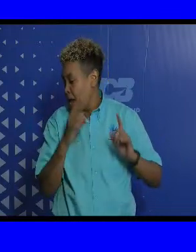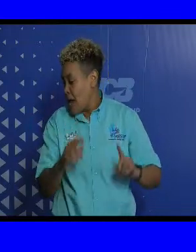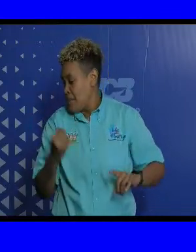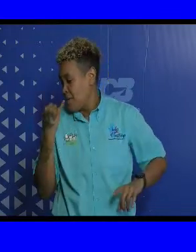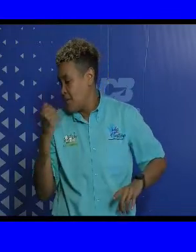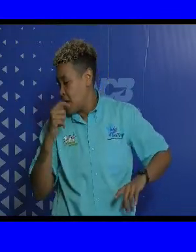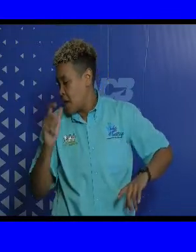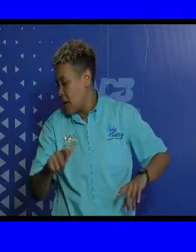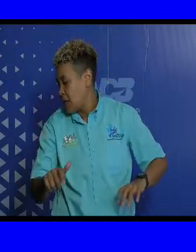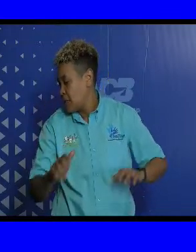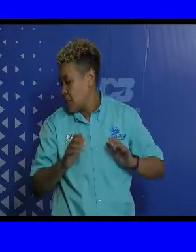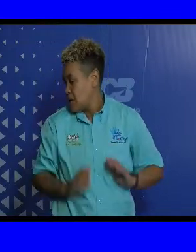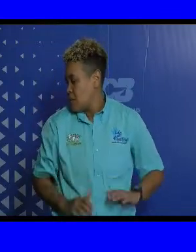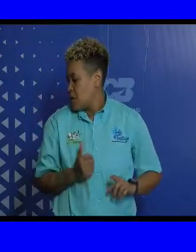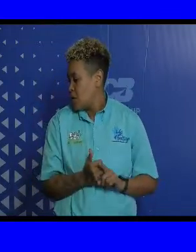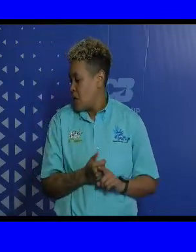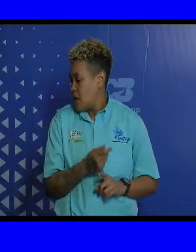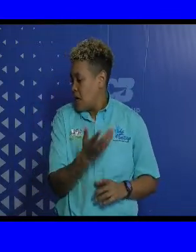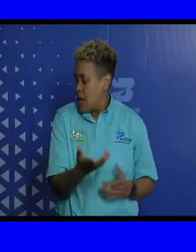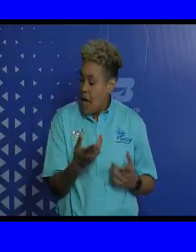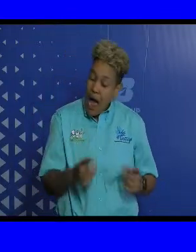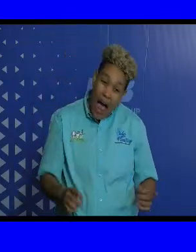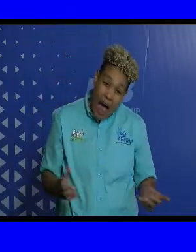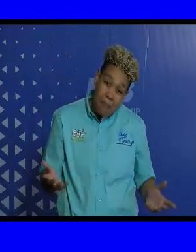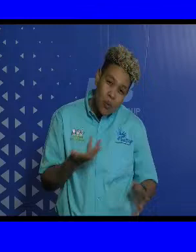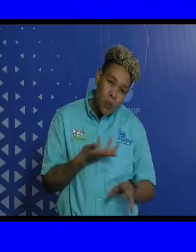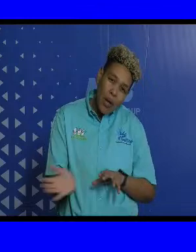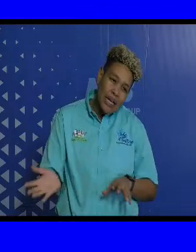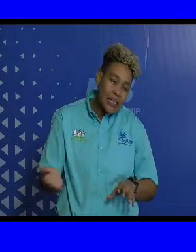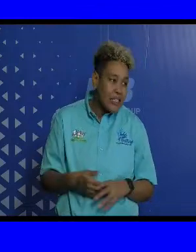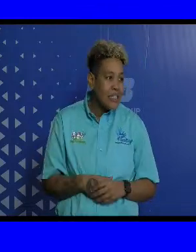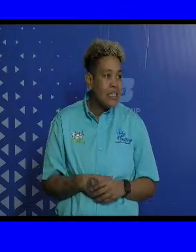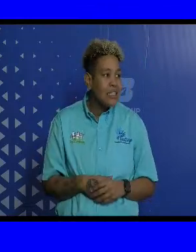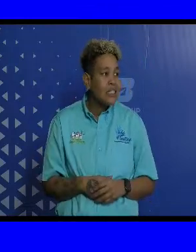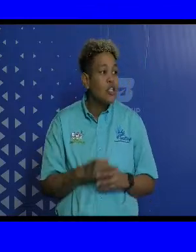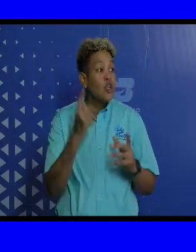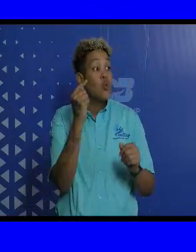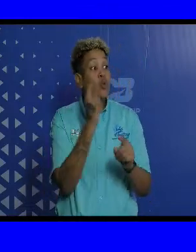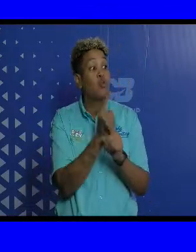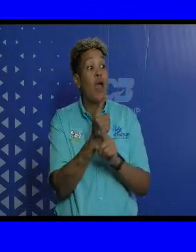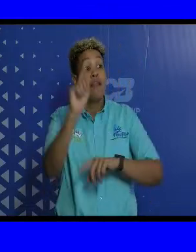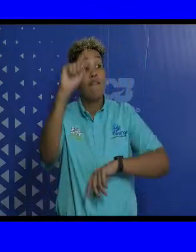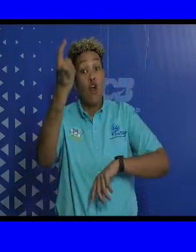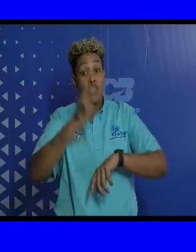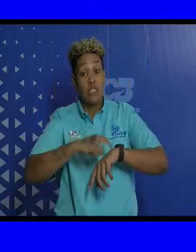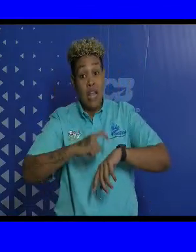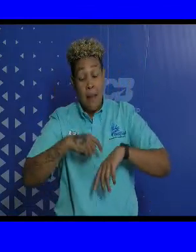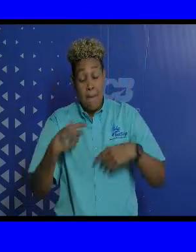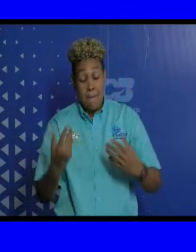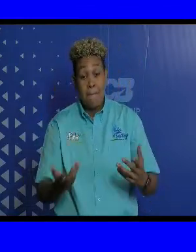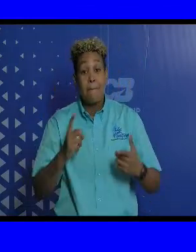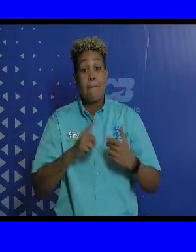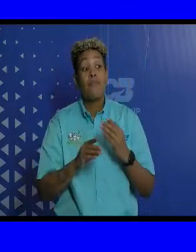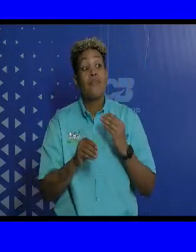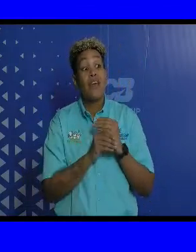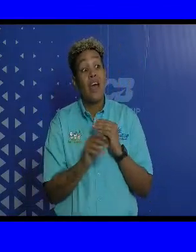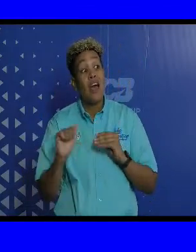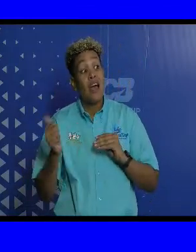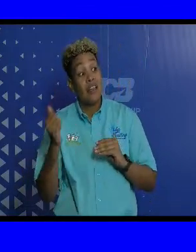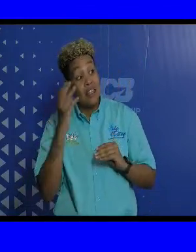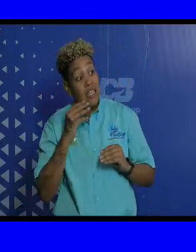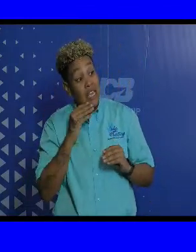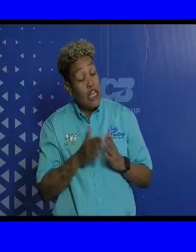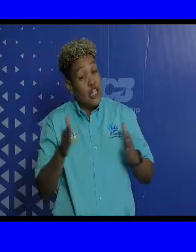not necessary to serve the customer, it's waste. Do it right the first time, and in other words, a